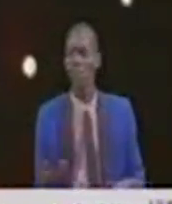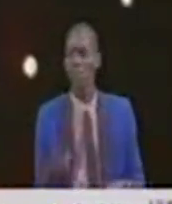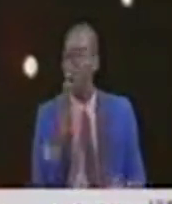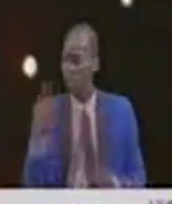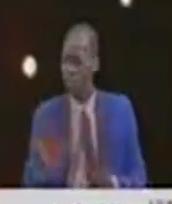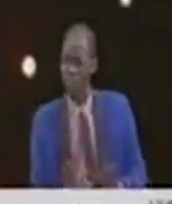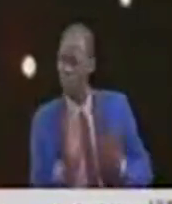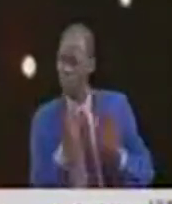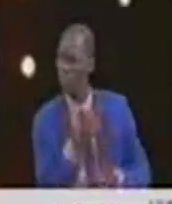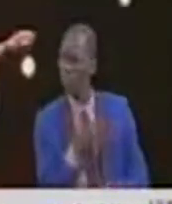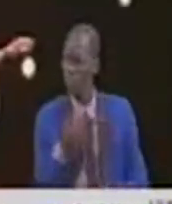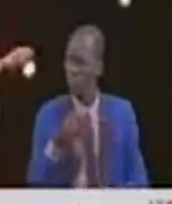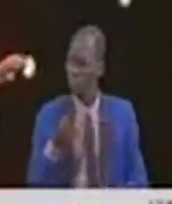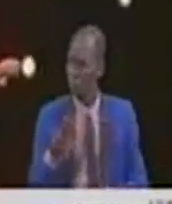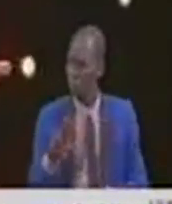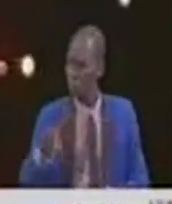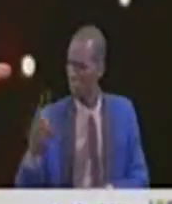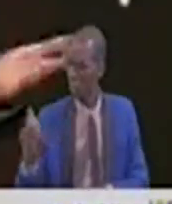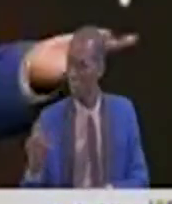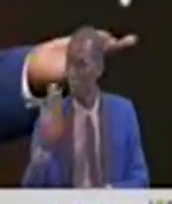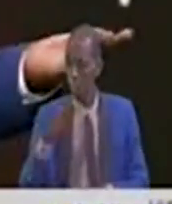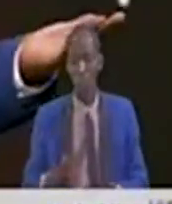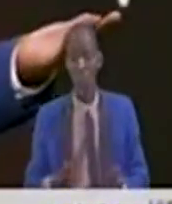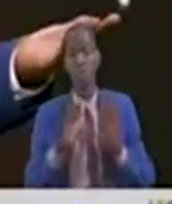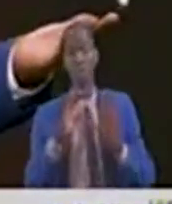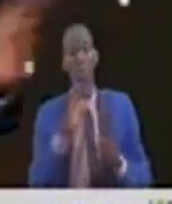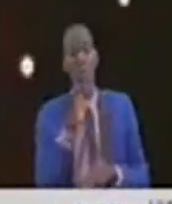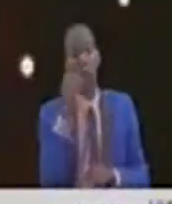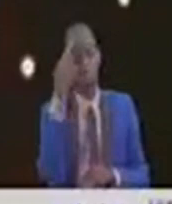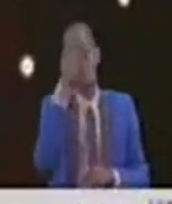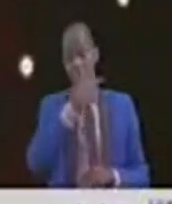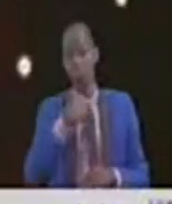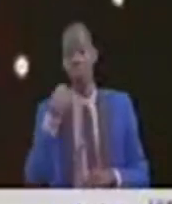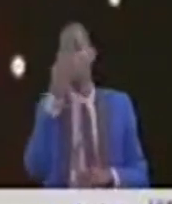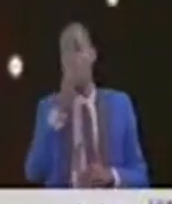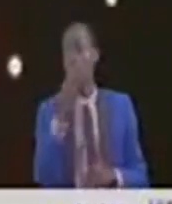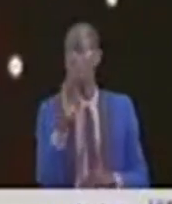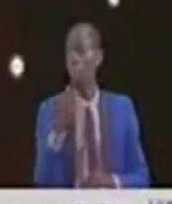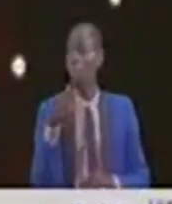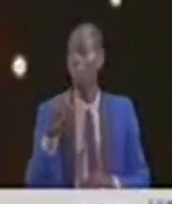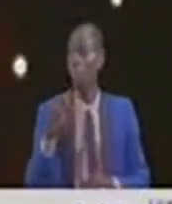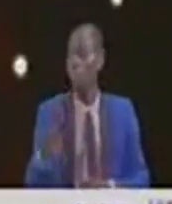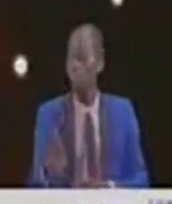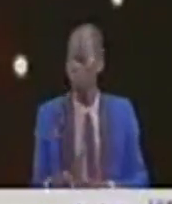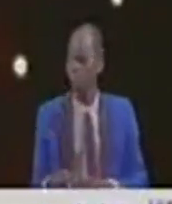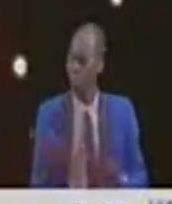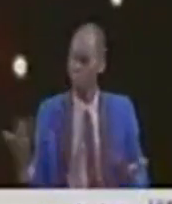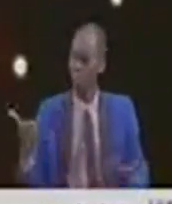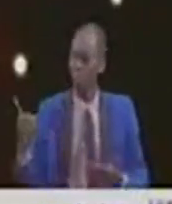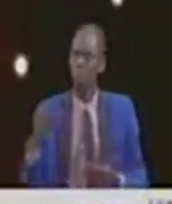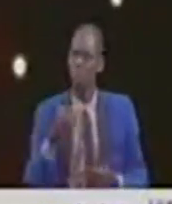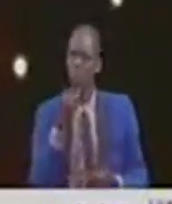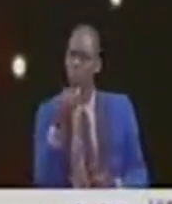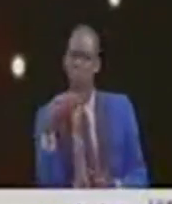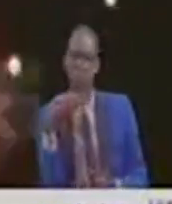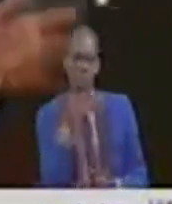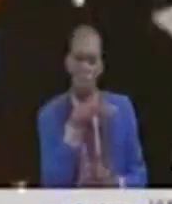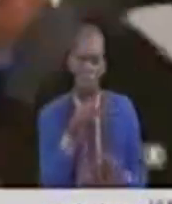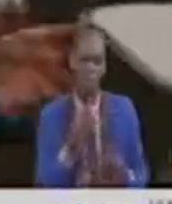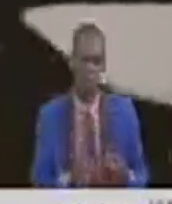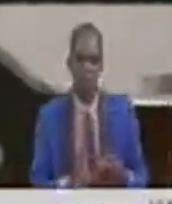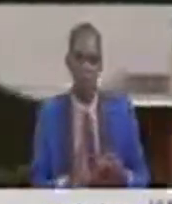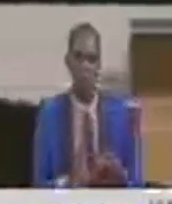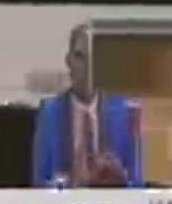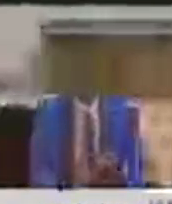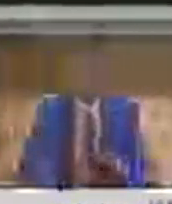Peter? Are you fearing his special appearance? Is he not a man like yourself? No, you have not lied unto man, but you